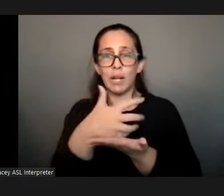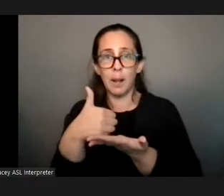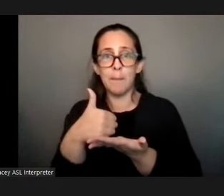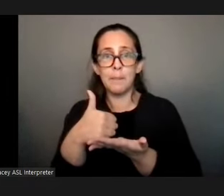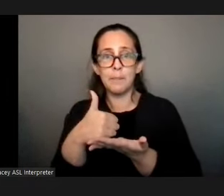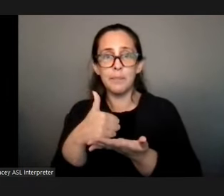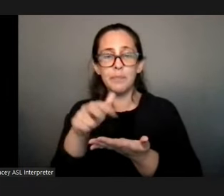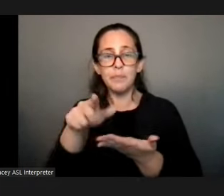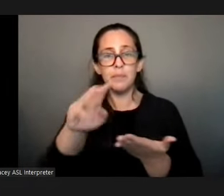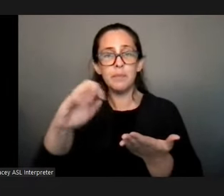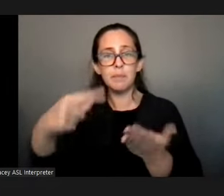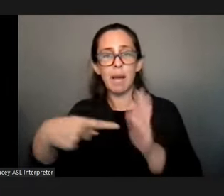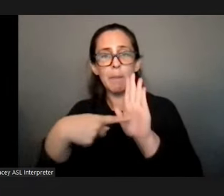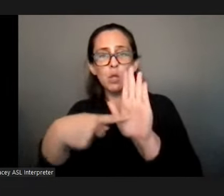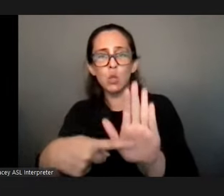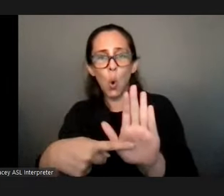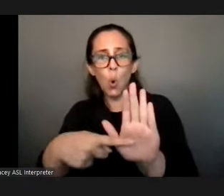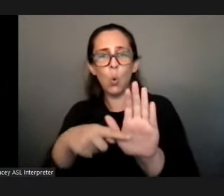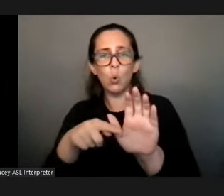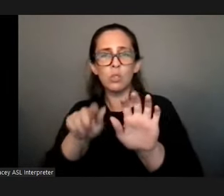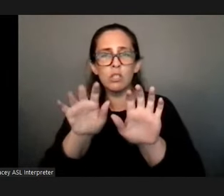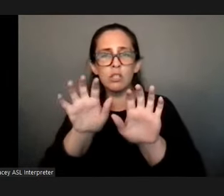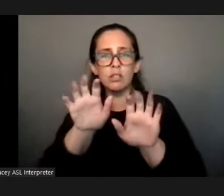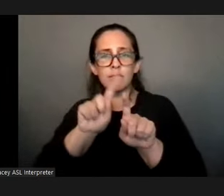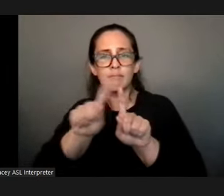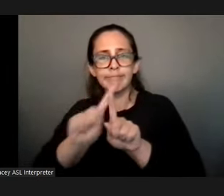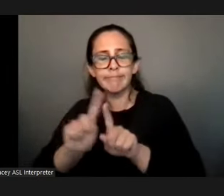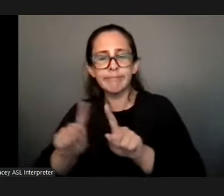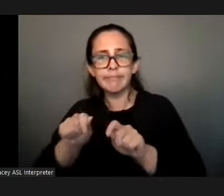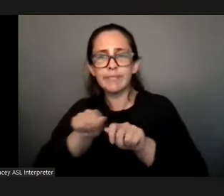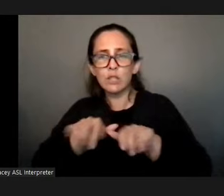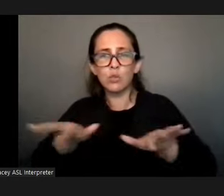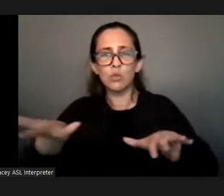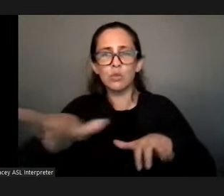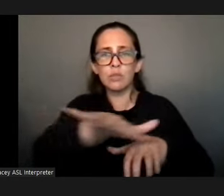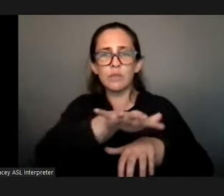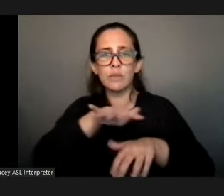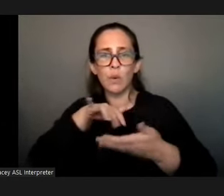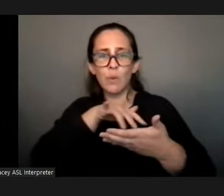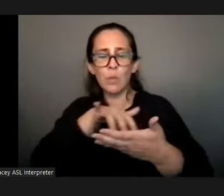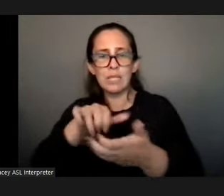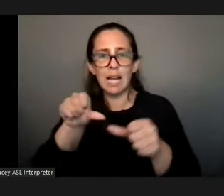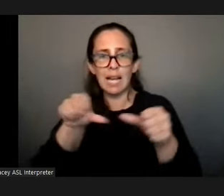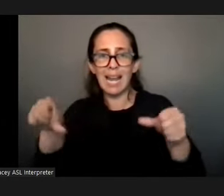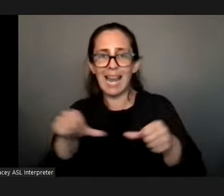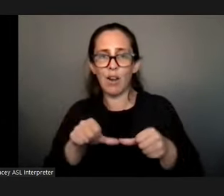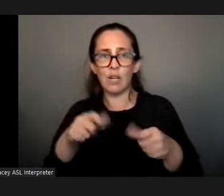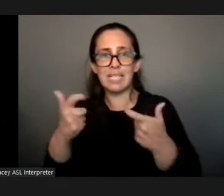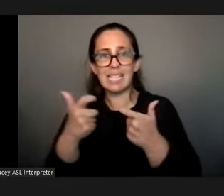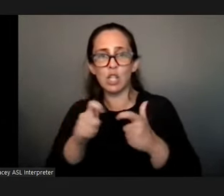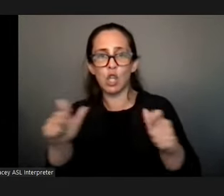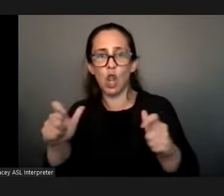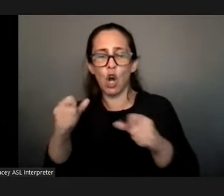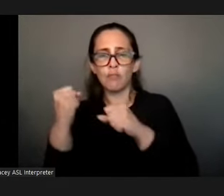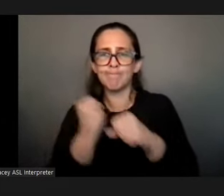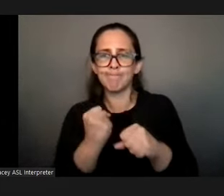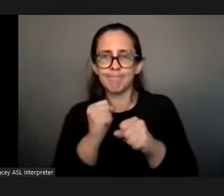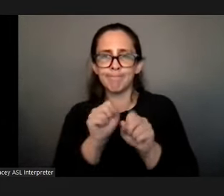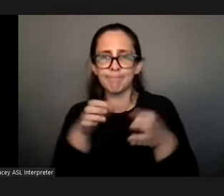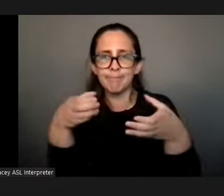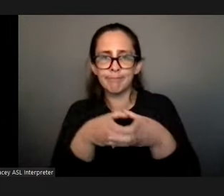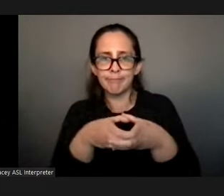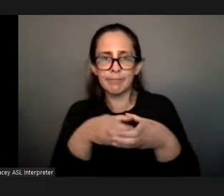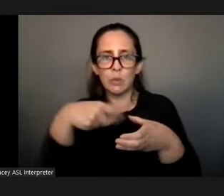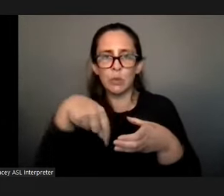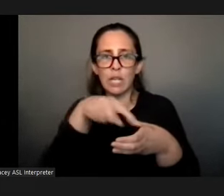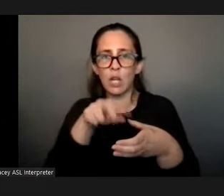This map shows the distribution of environmental justice populations throughout our study area. The map shows large concentrations of environmental justice